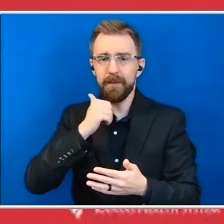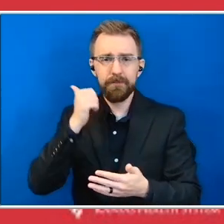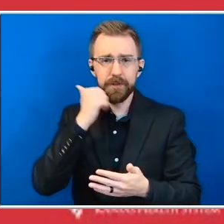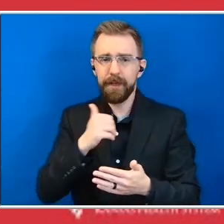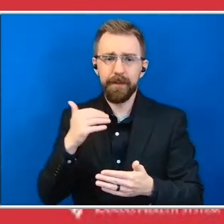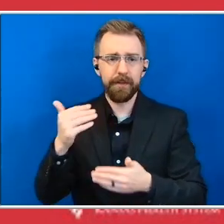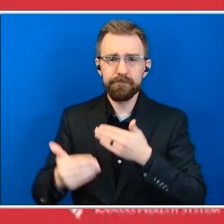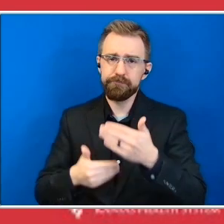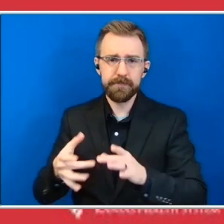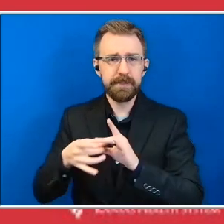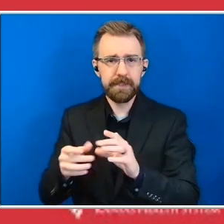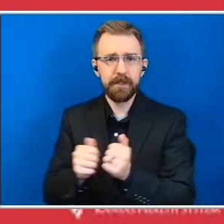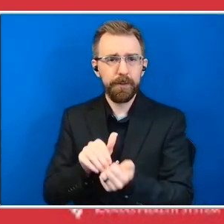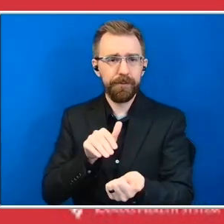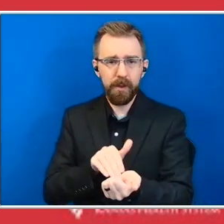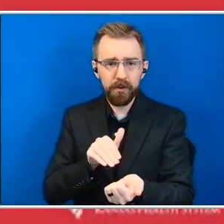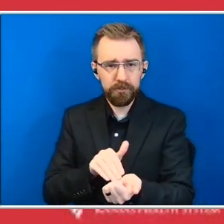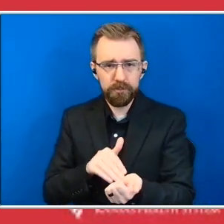with physicians.